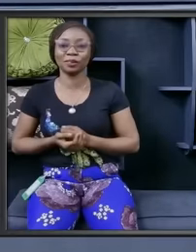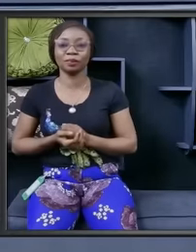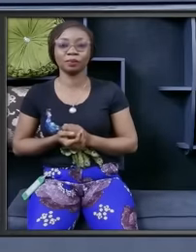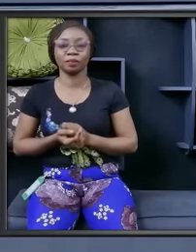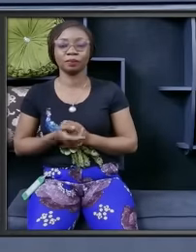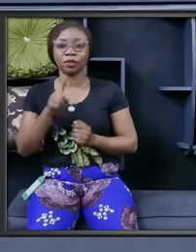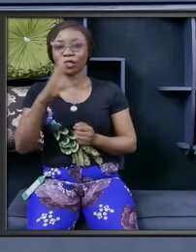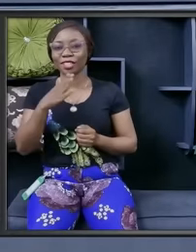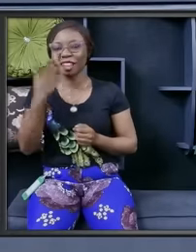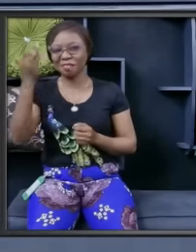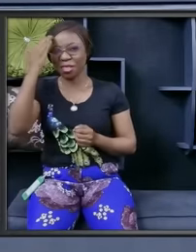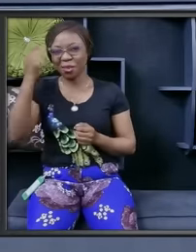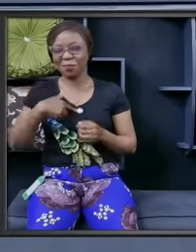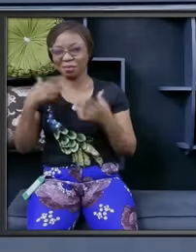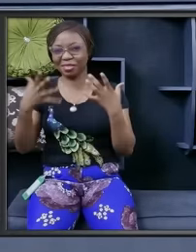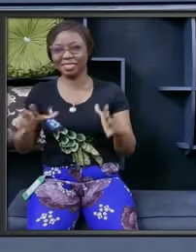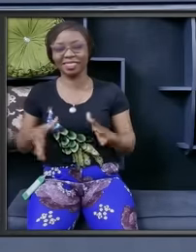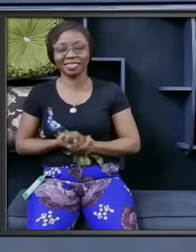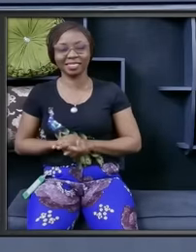When they have never heard no me finish.